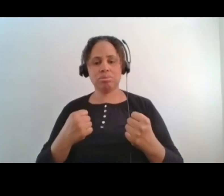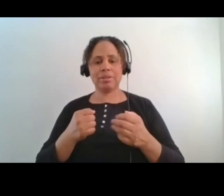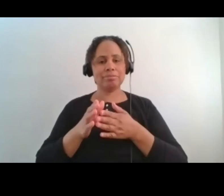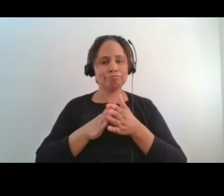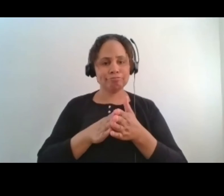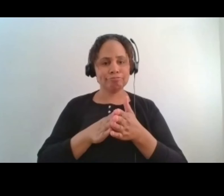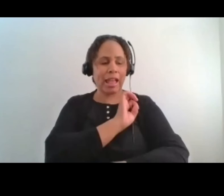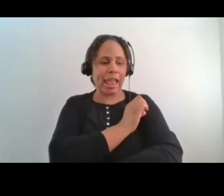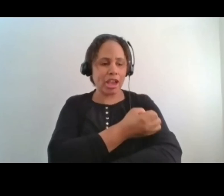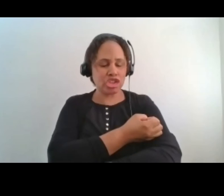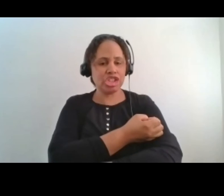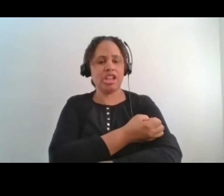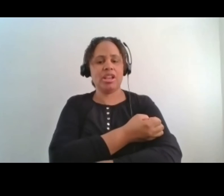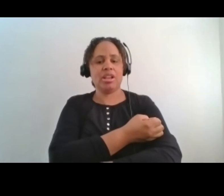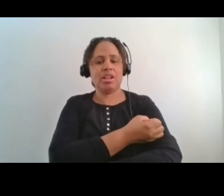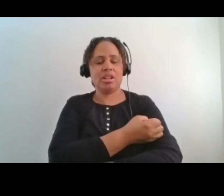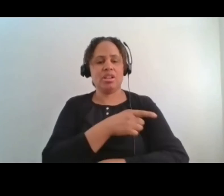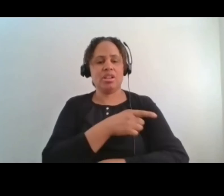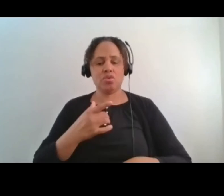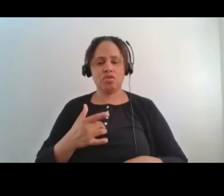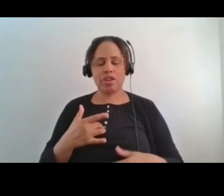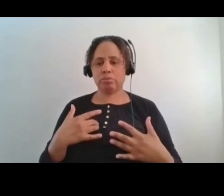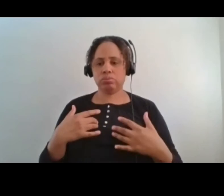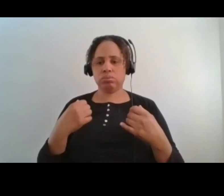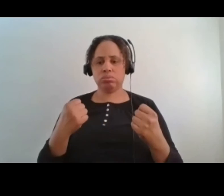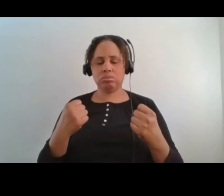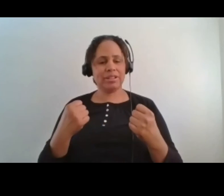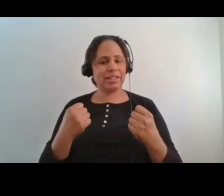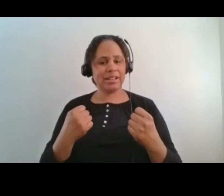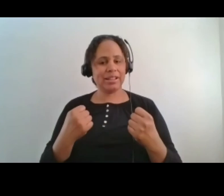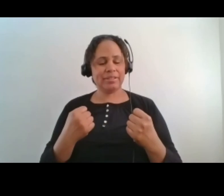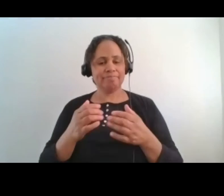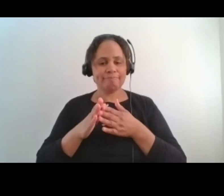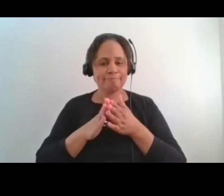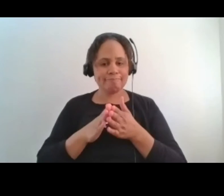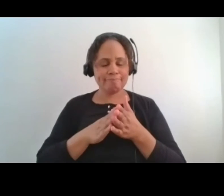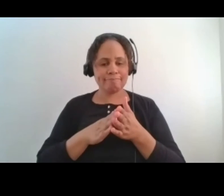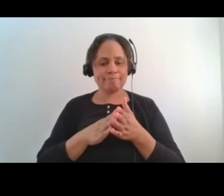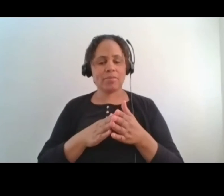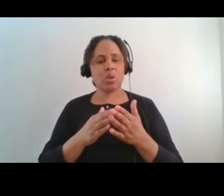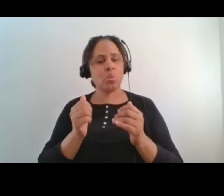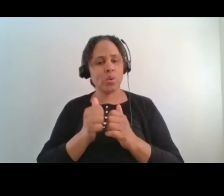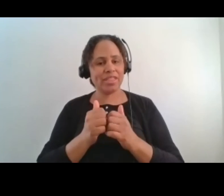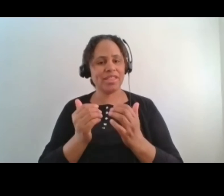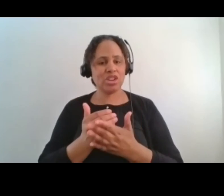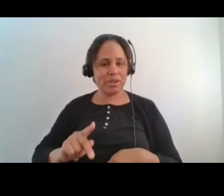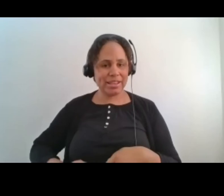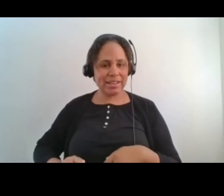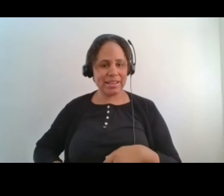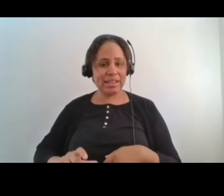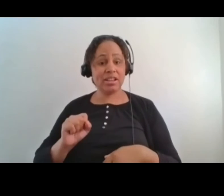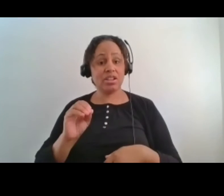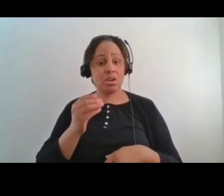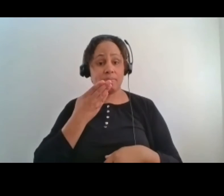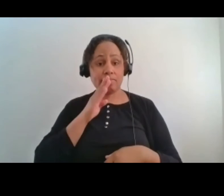like you were recharged with the new kidney. So alhamdulillah, I was transplanted 28th, and then